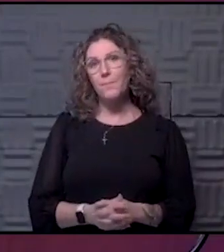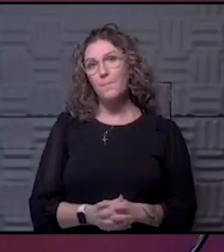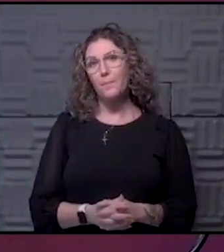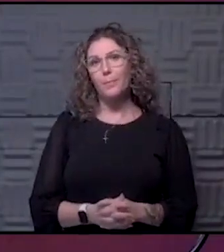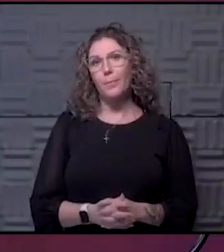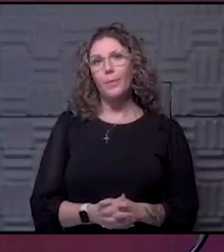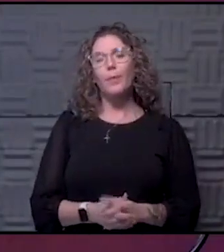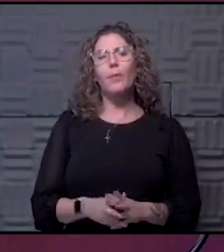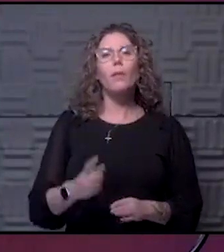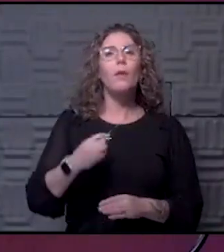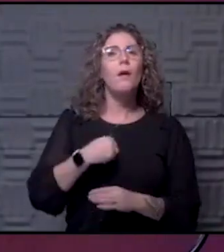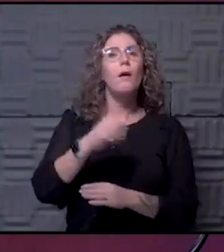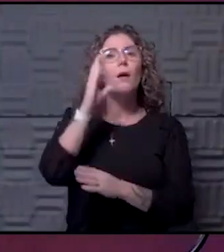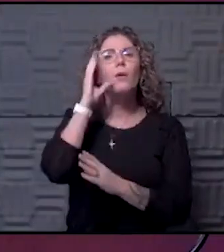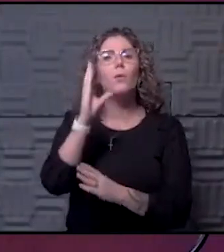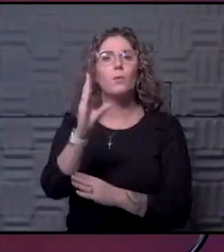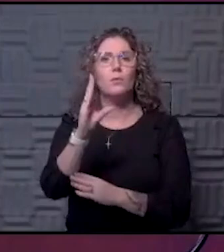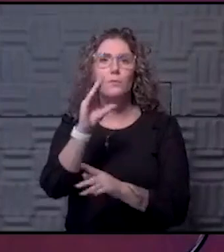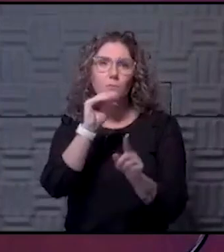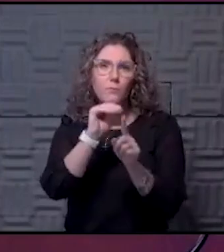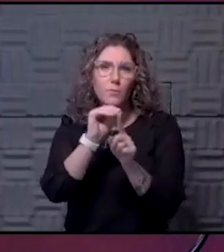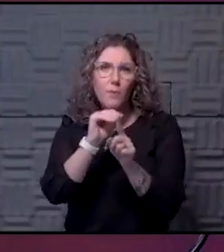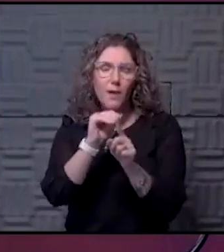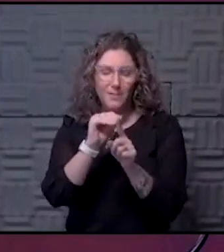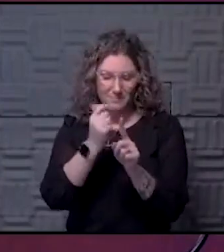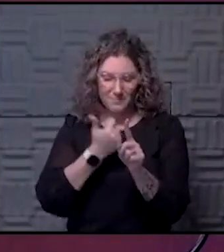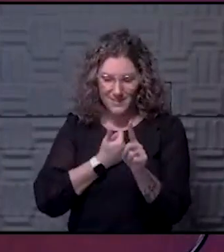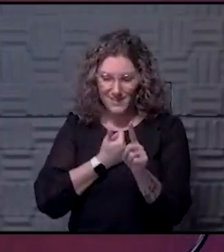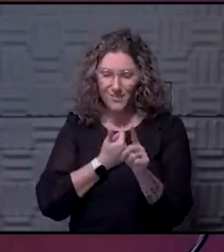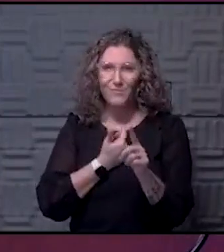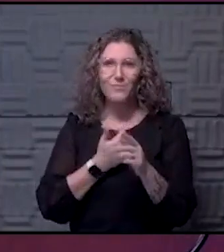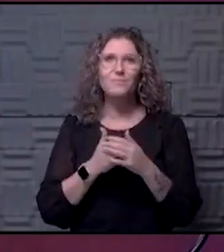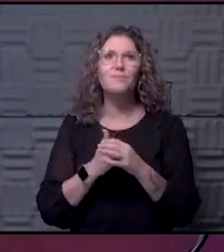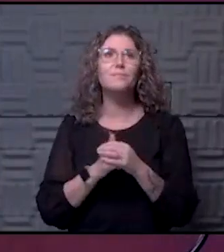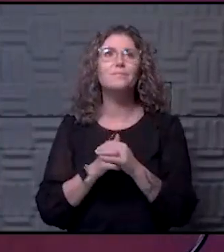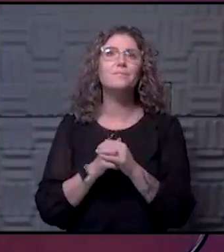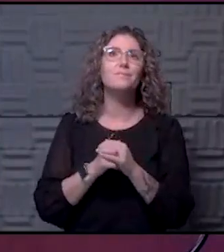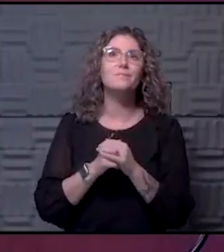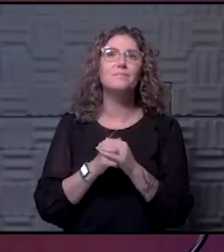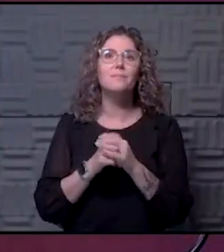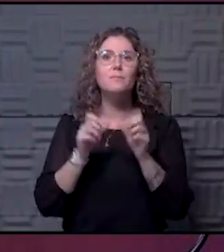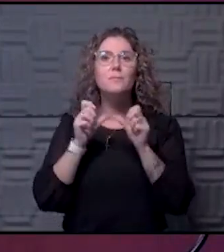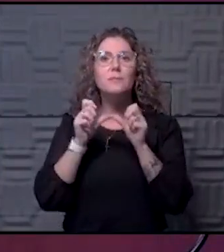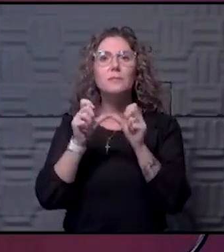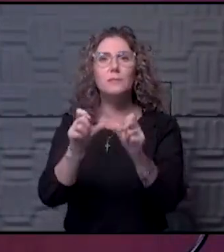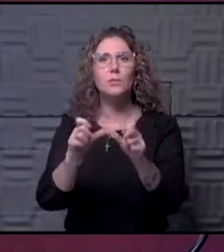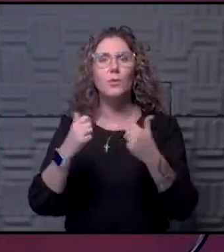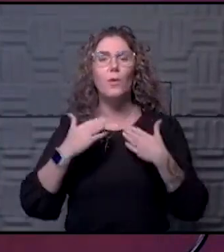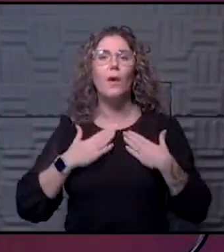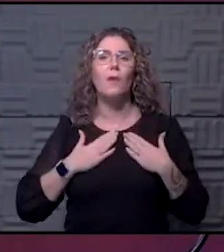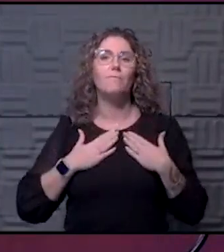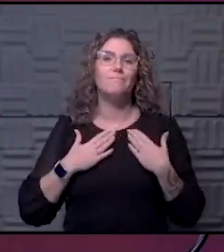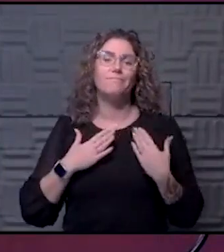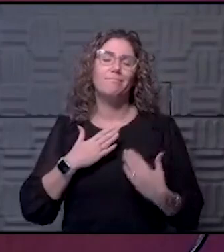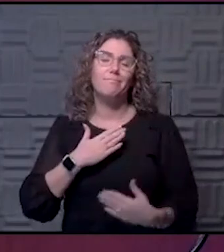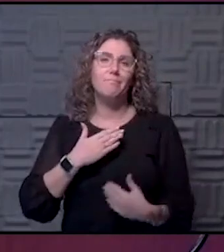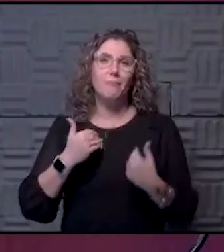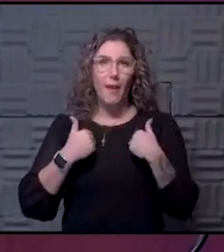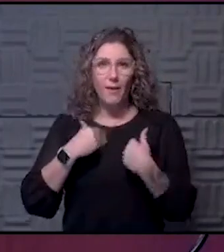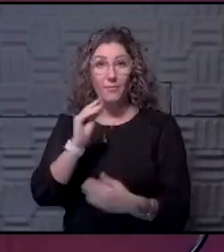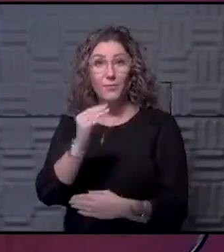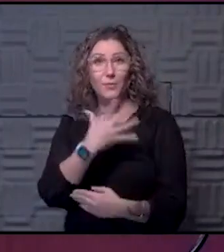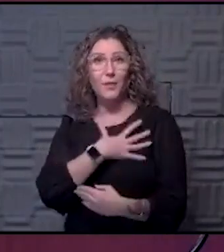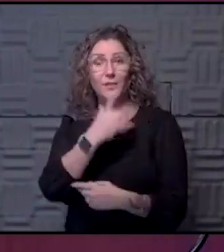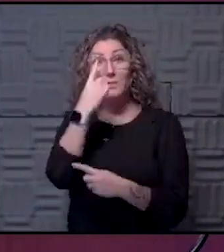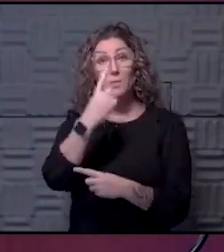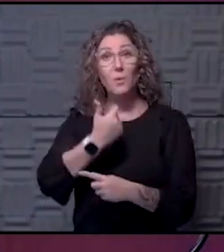I would have certainly reminded myself to continue to have so much grace for